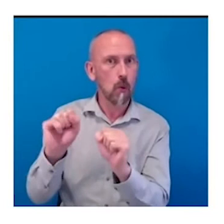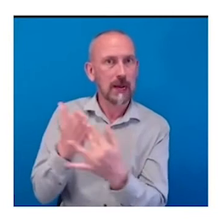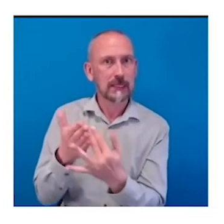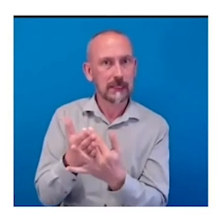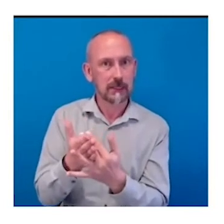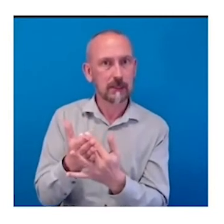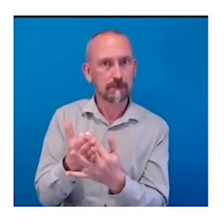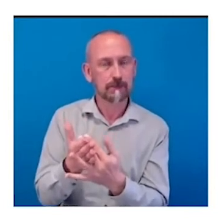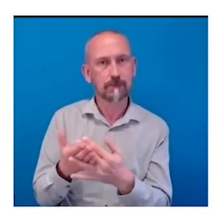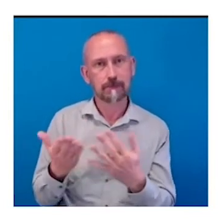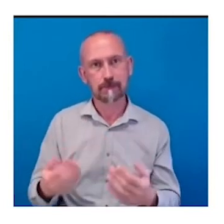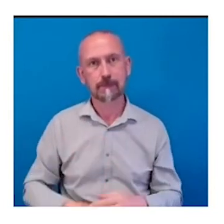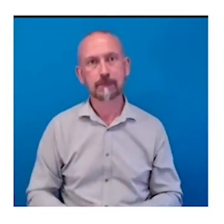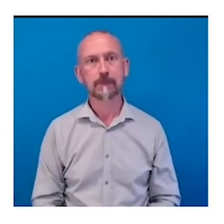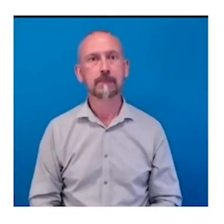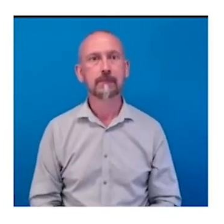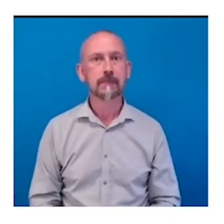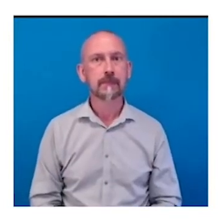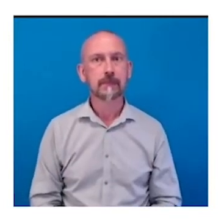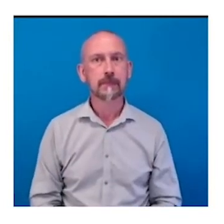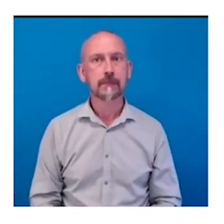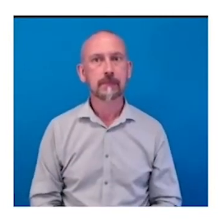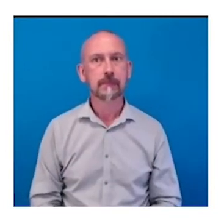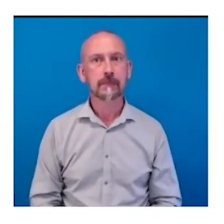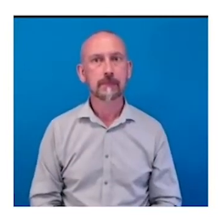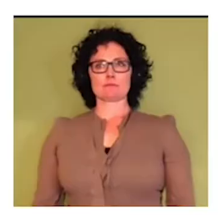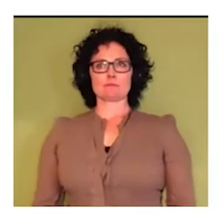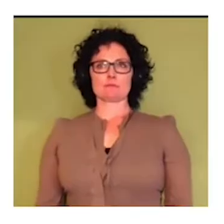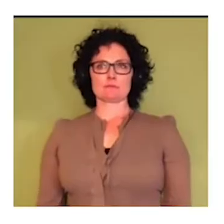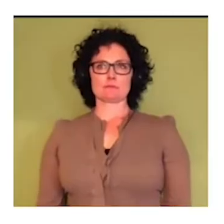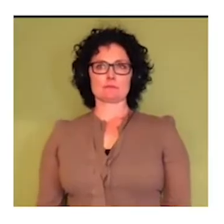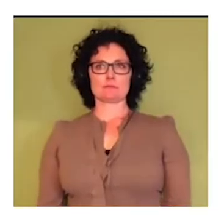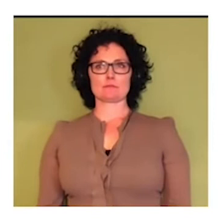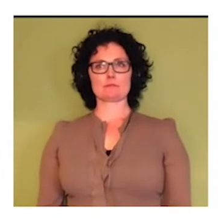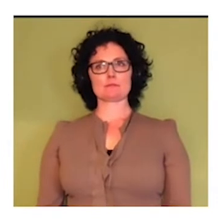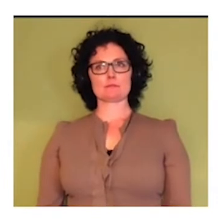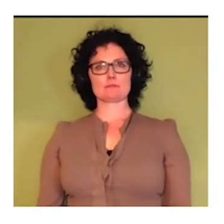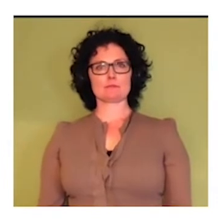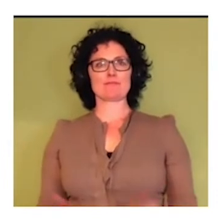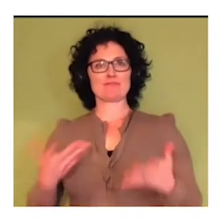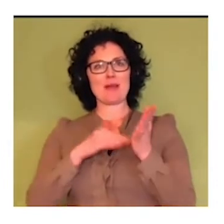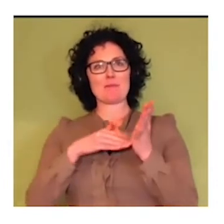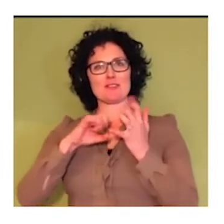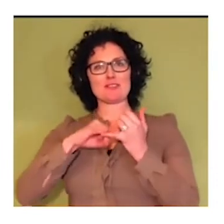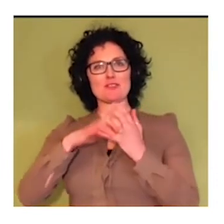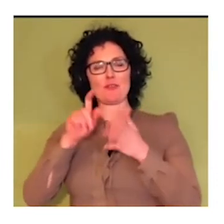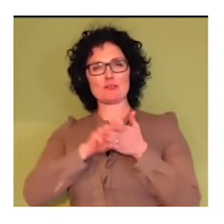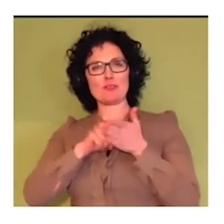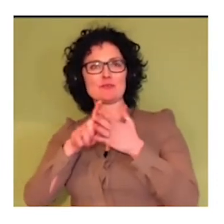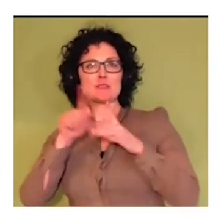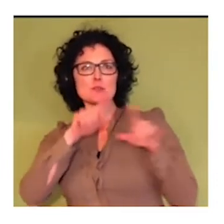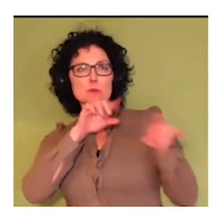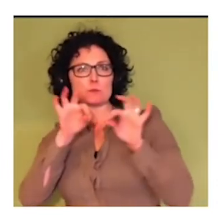all of these tips. In Microsoft Office, there's an inbuilt accessibility checker. And in Word, Excel, and PowerPoint, you can select Review,